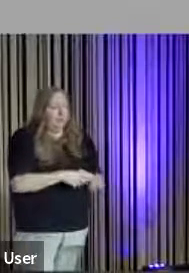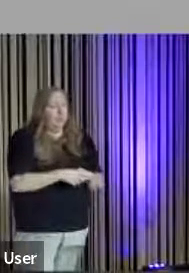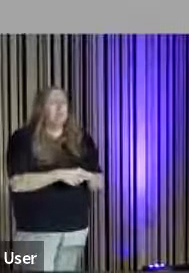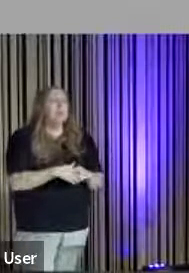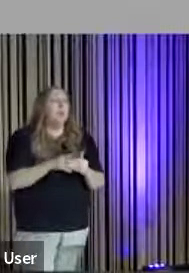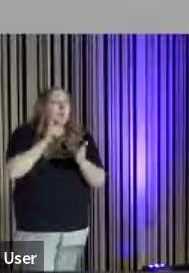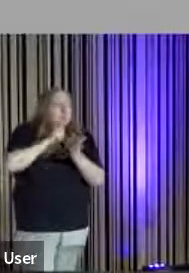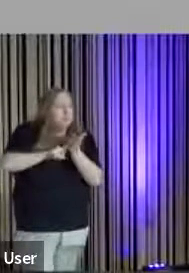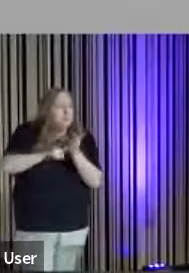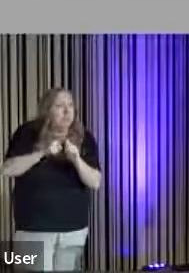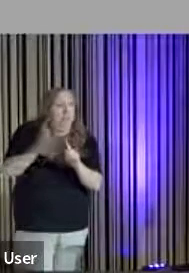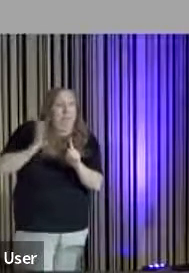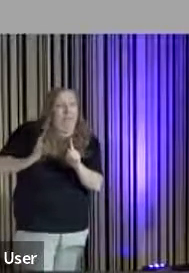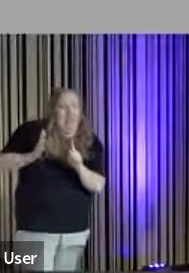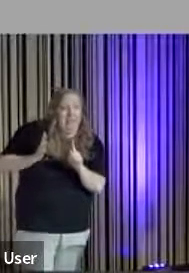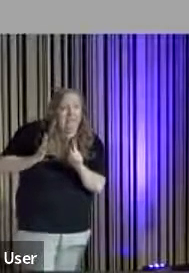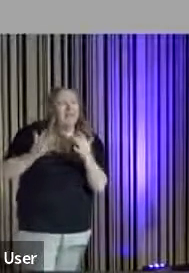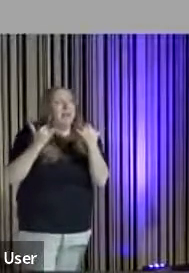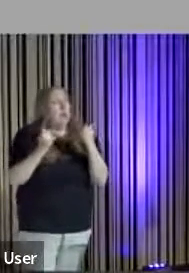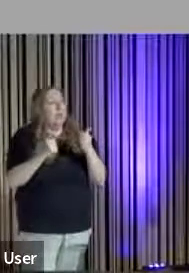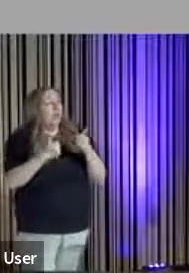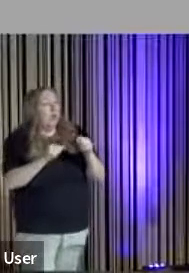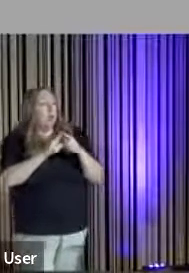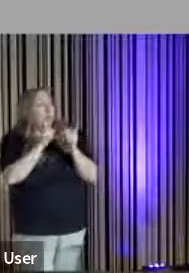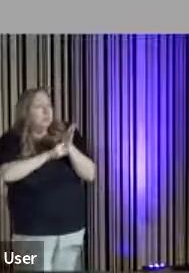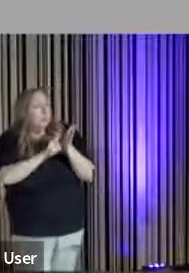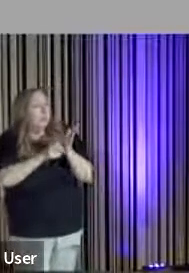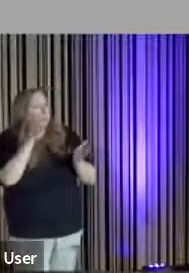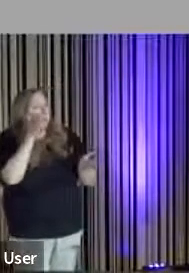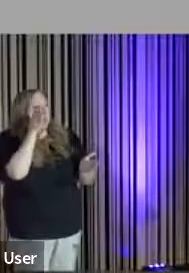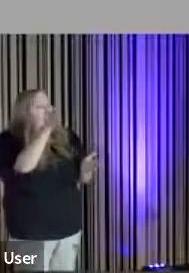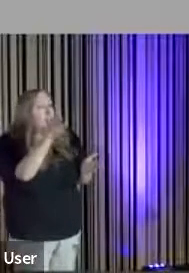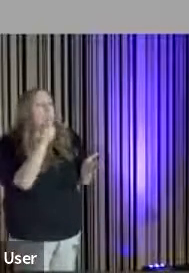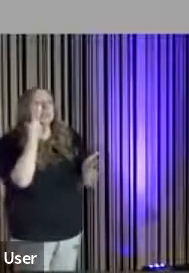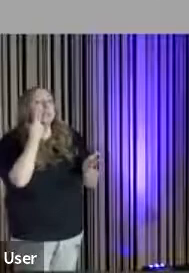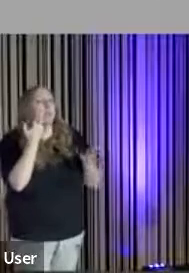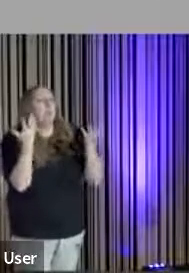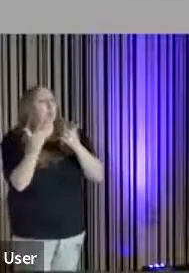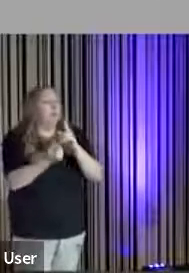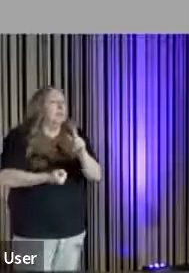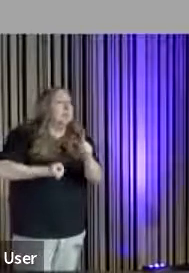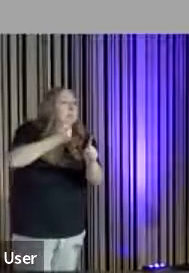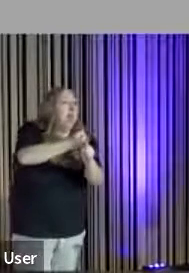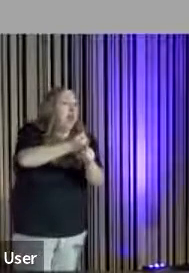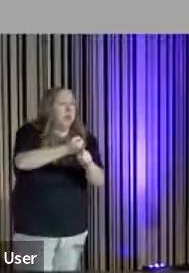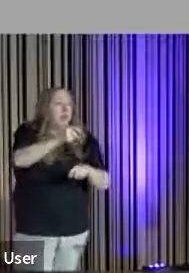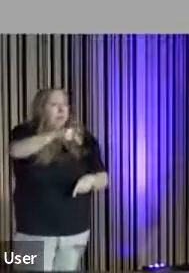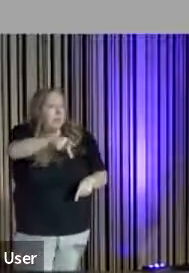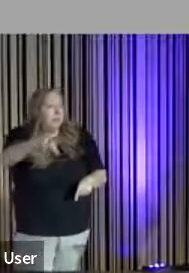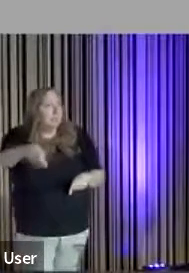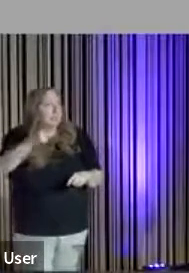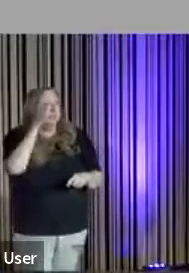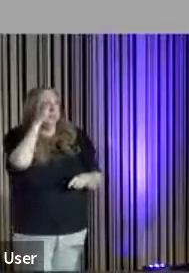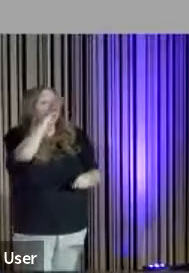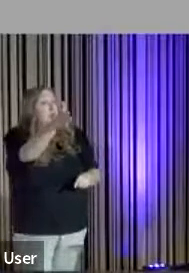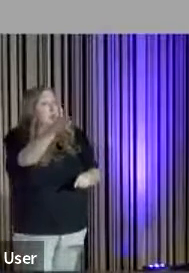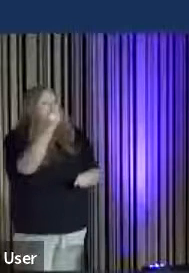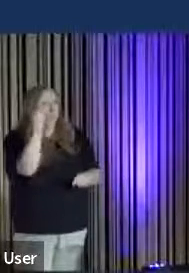can try to look into the future to see what's in store for plankton as the oceans change in the